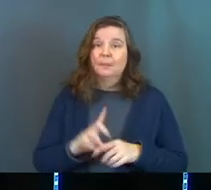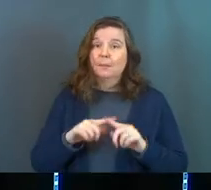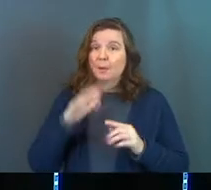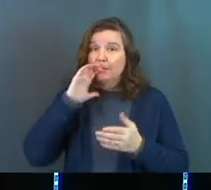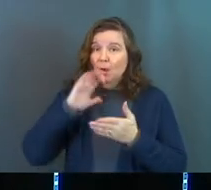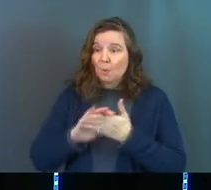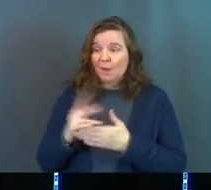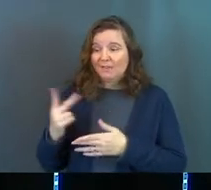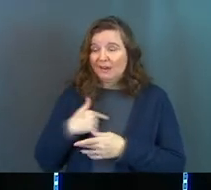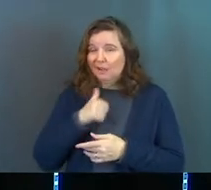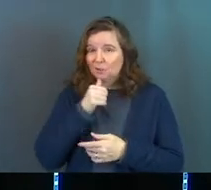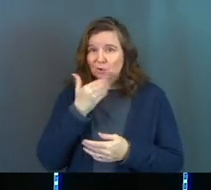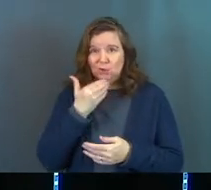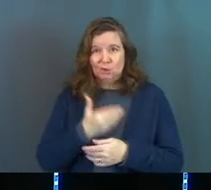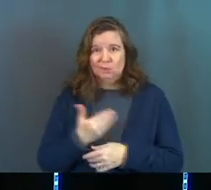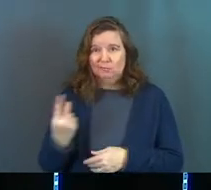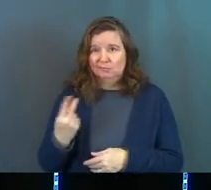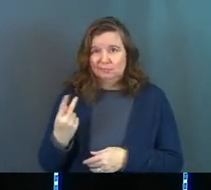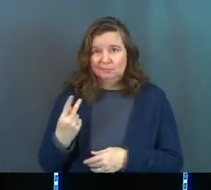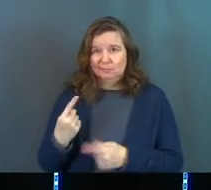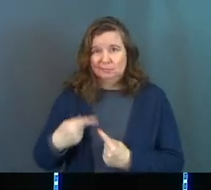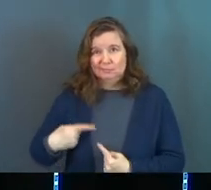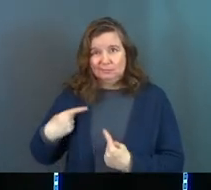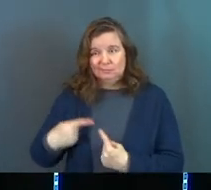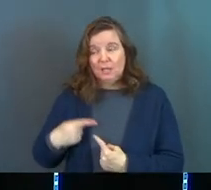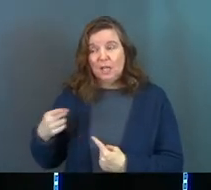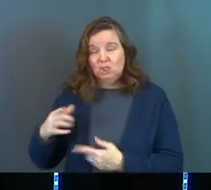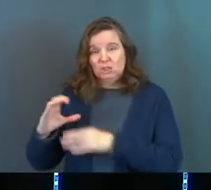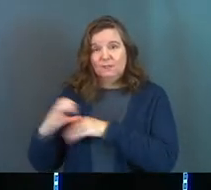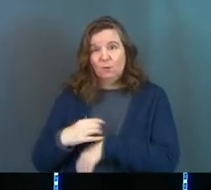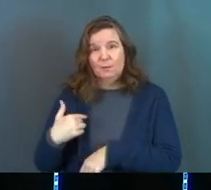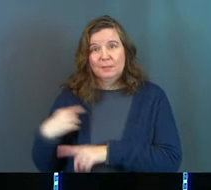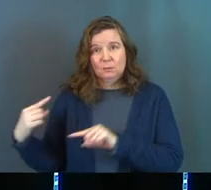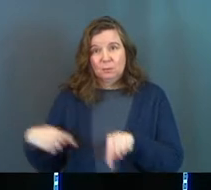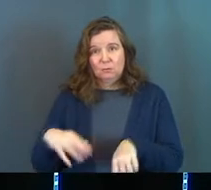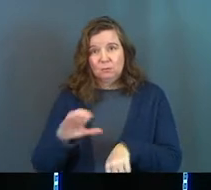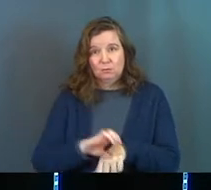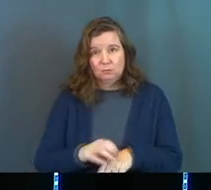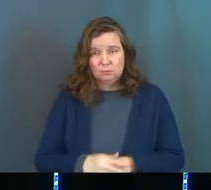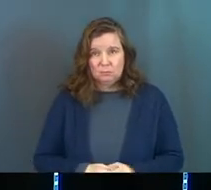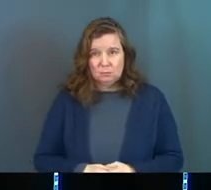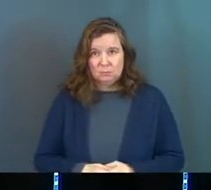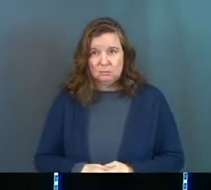But my wife and I aren't doing so good. And she made me come to church.